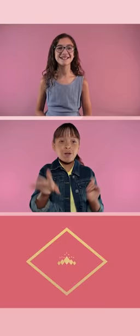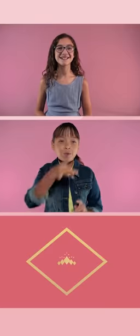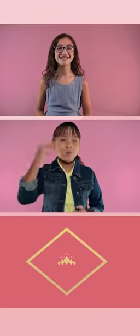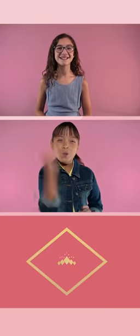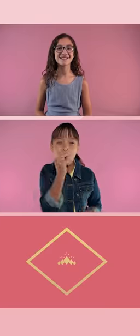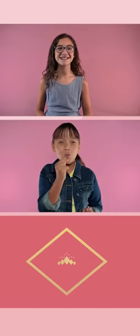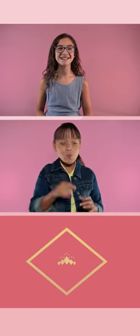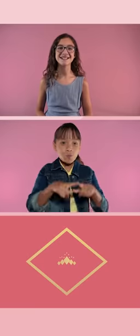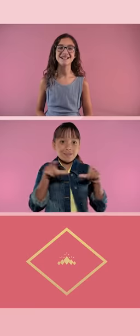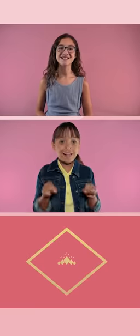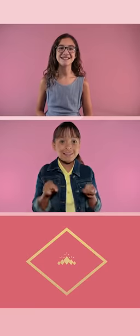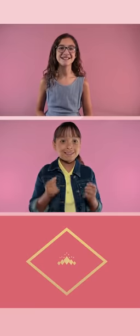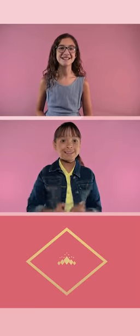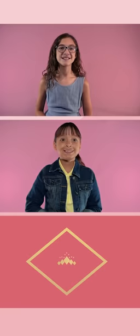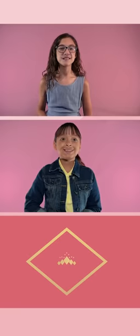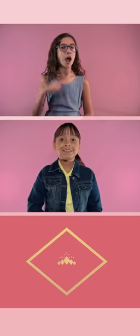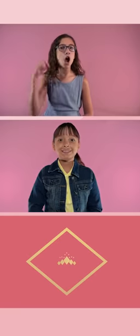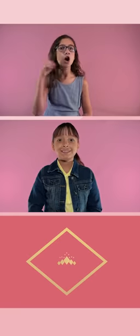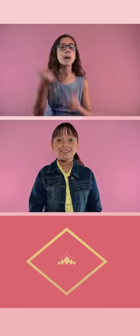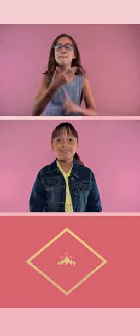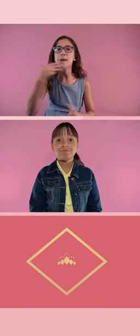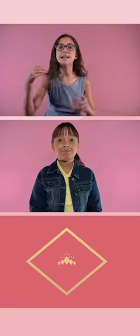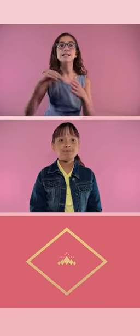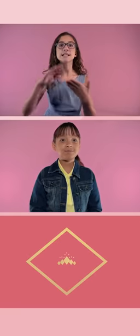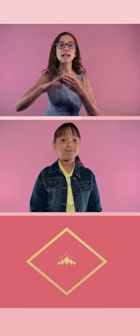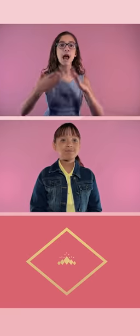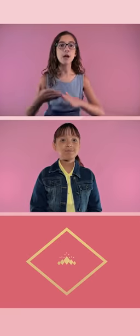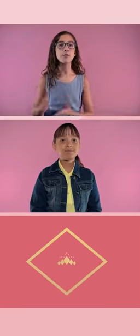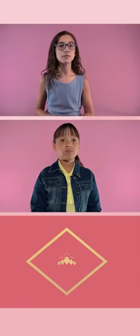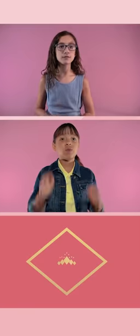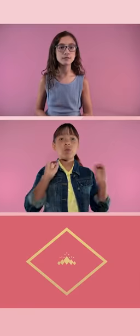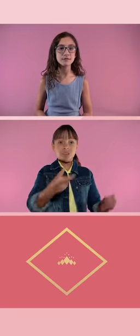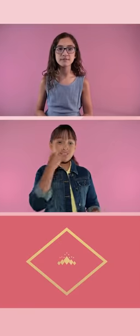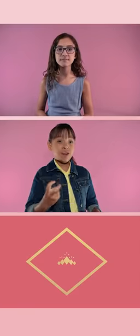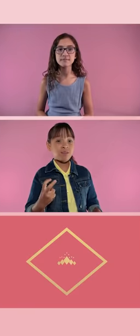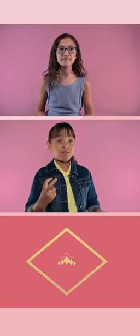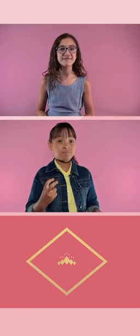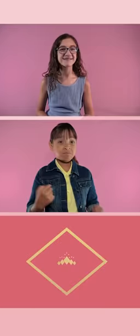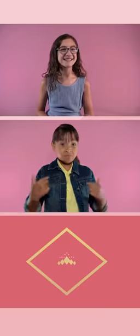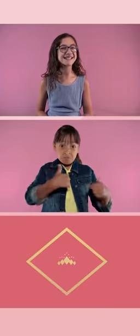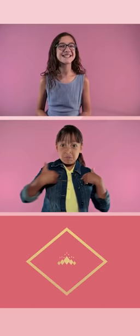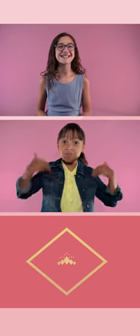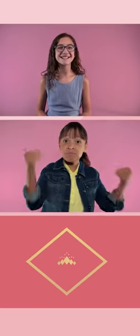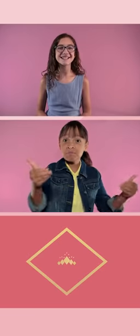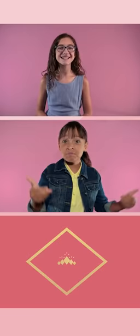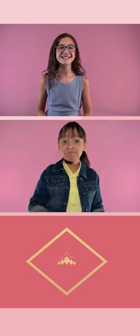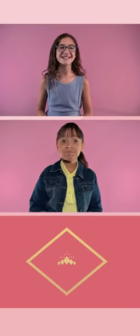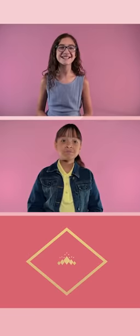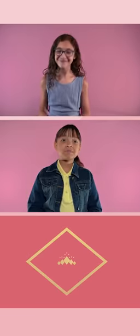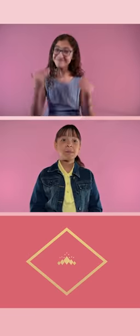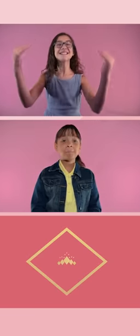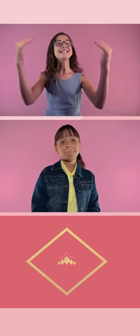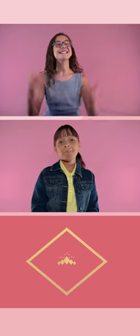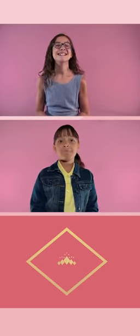her? I've been wanting to try one of her beignets. I've heard they're the best in town. Oh, without a doubt. Shall